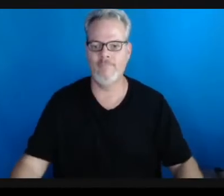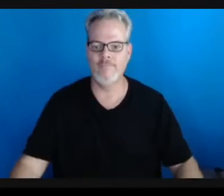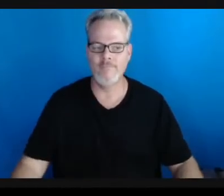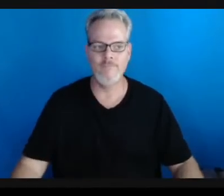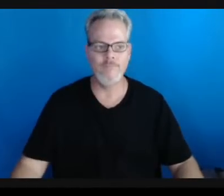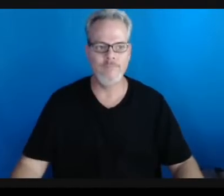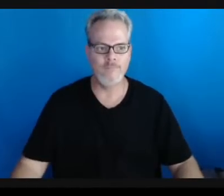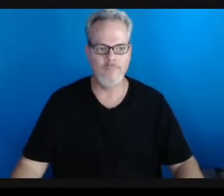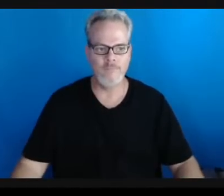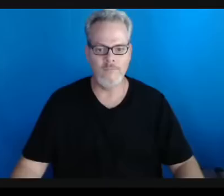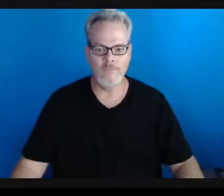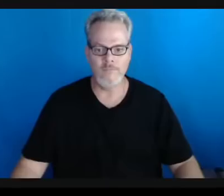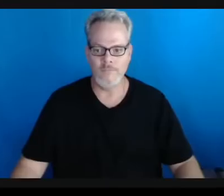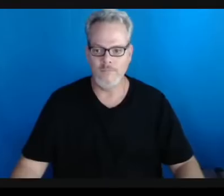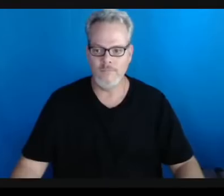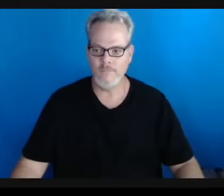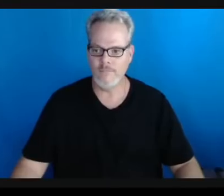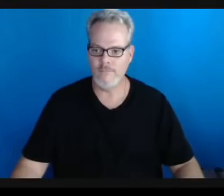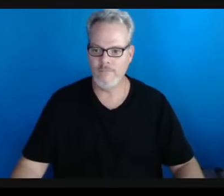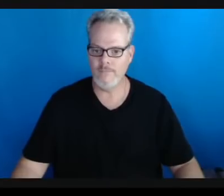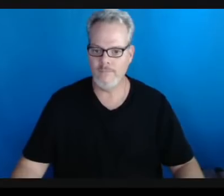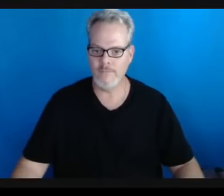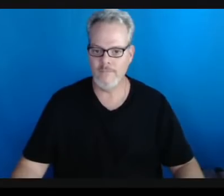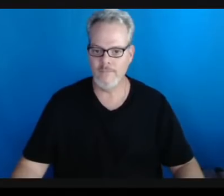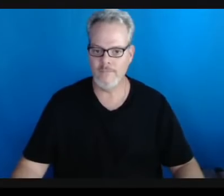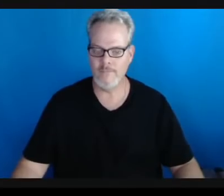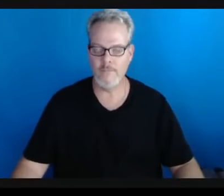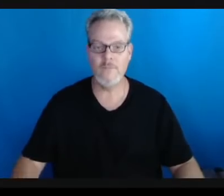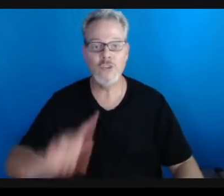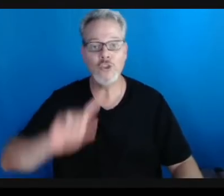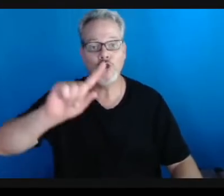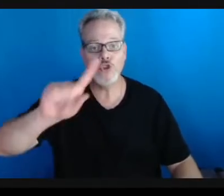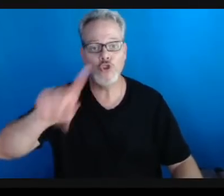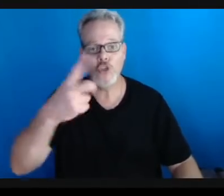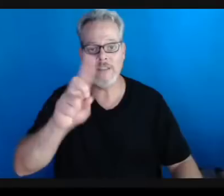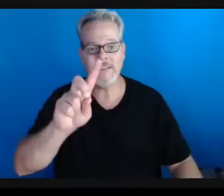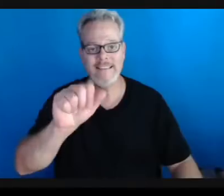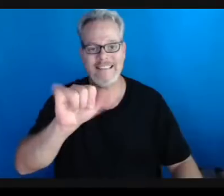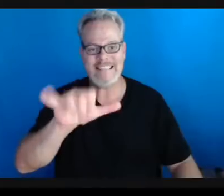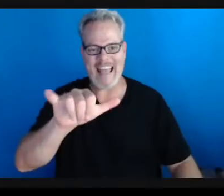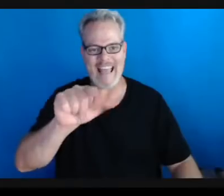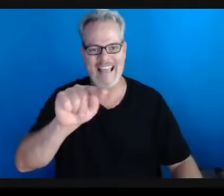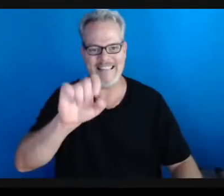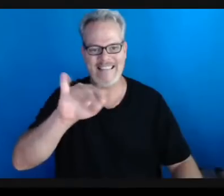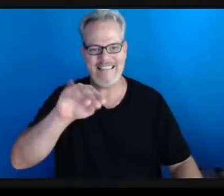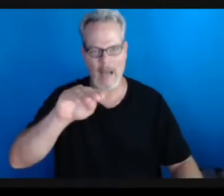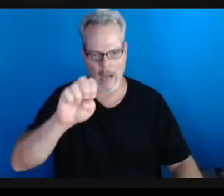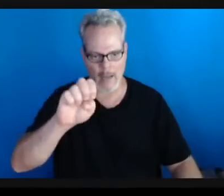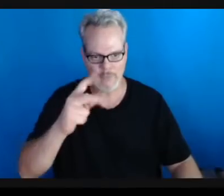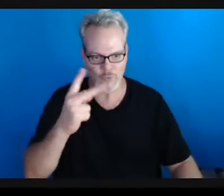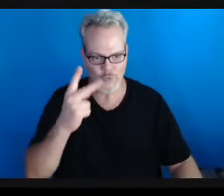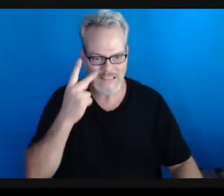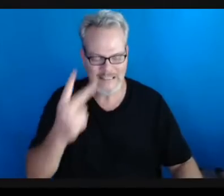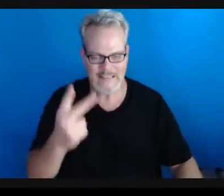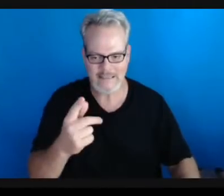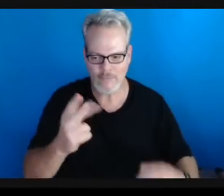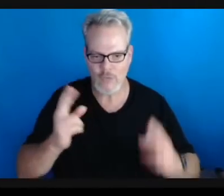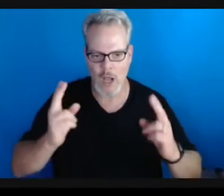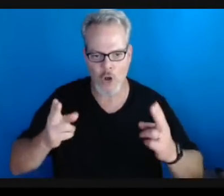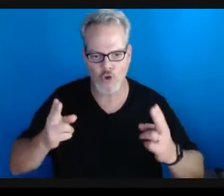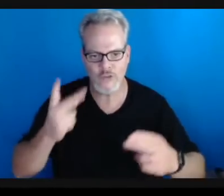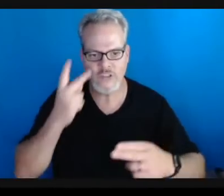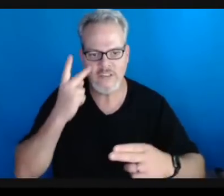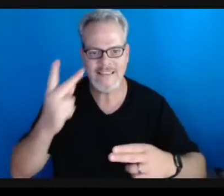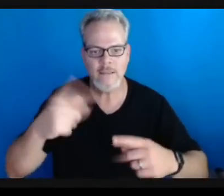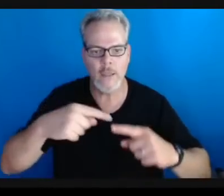So looking at just a daytime view here and animated quickly. I think I got it on loop here, right?